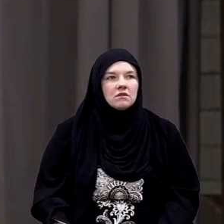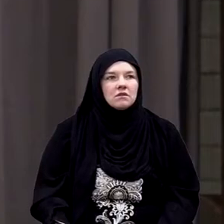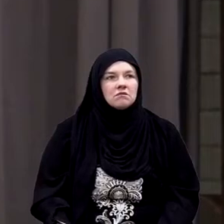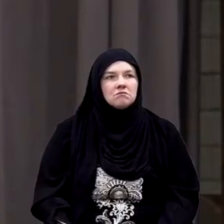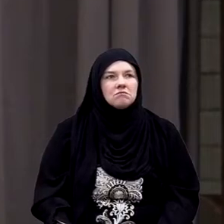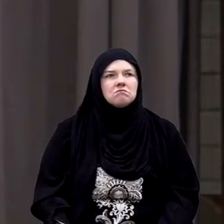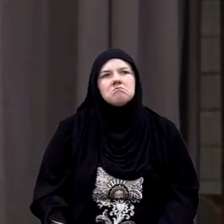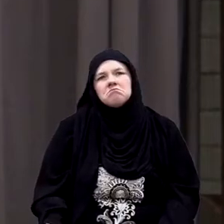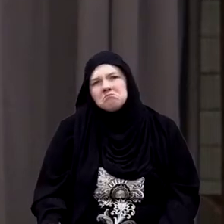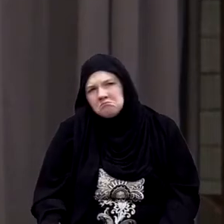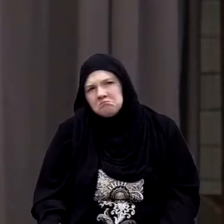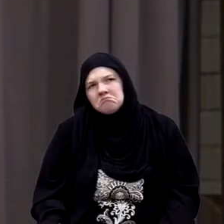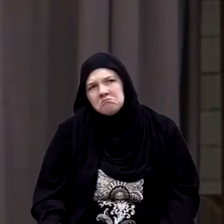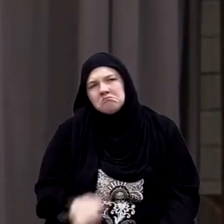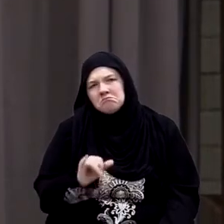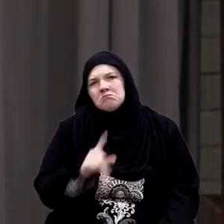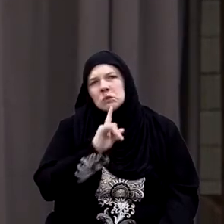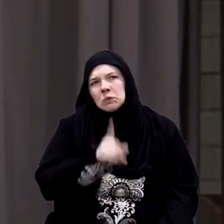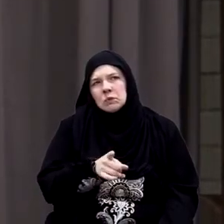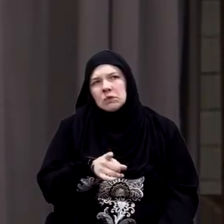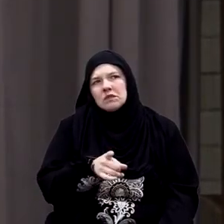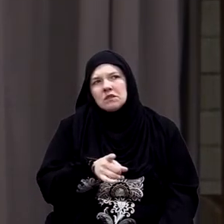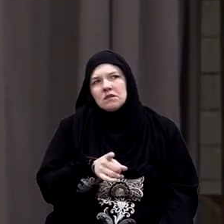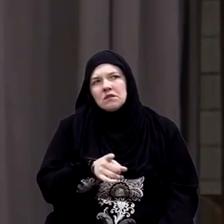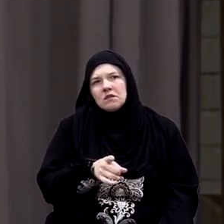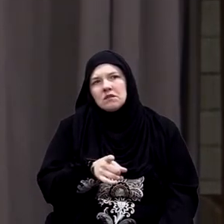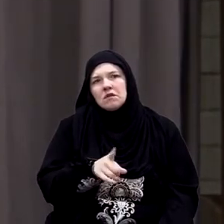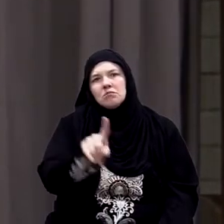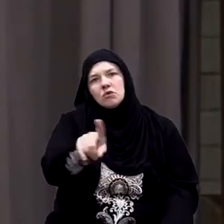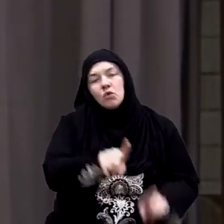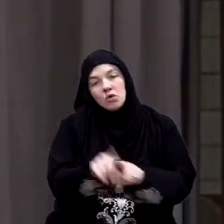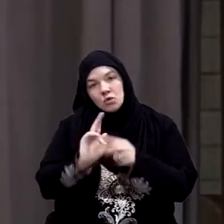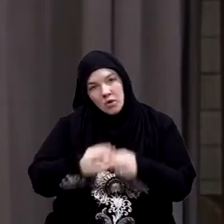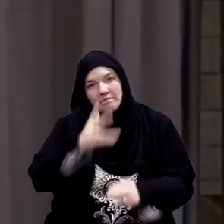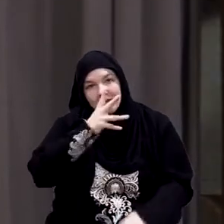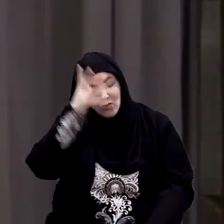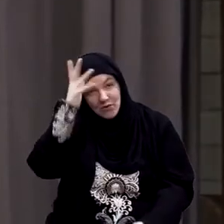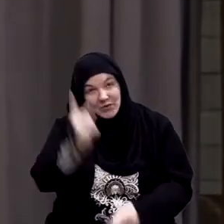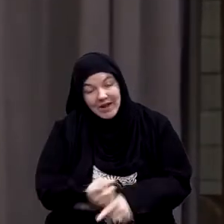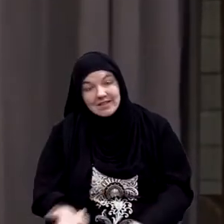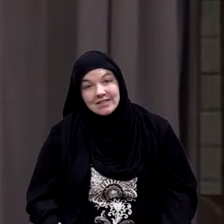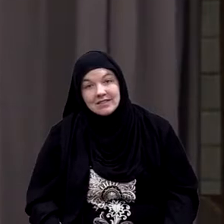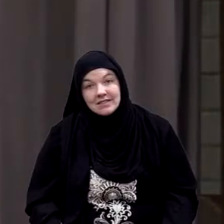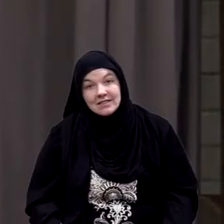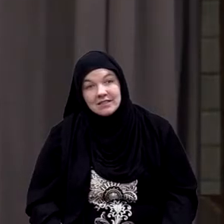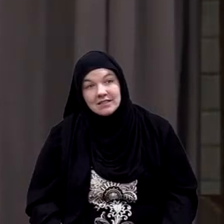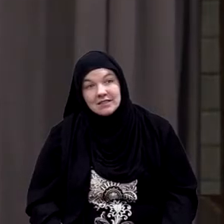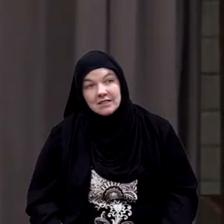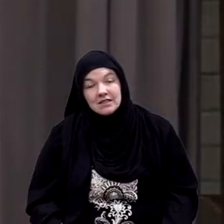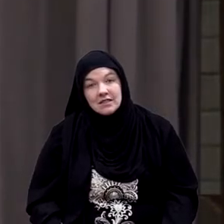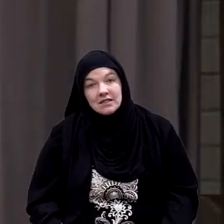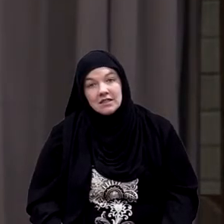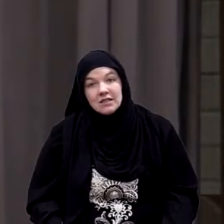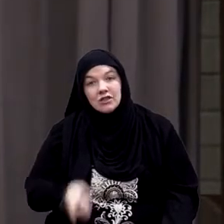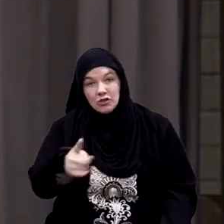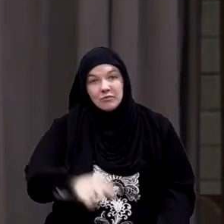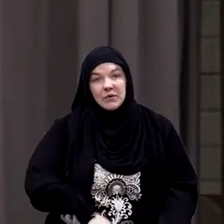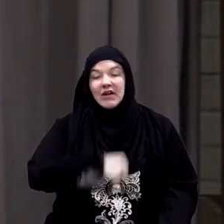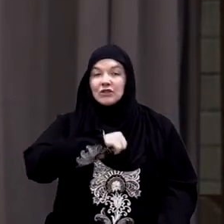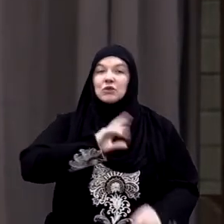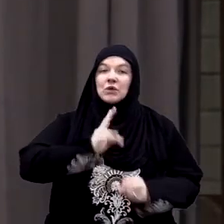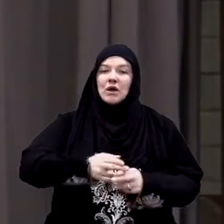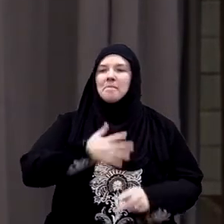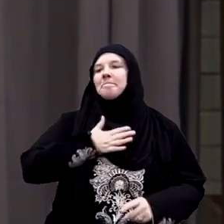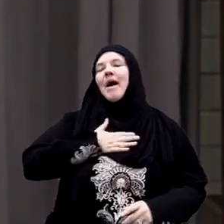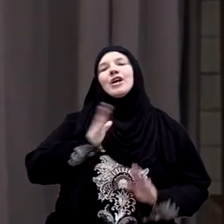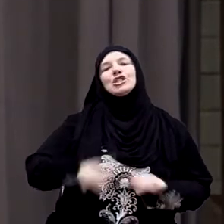That is true. But you are also called a parent, right? And you're proud to call your